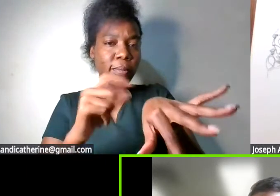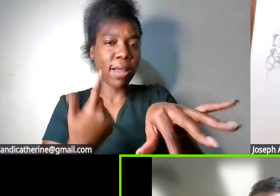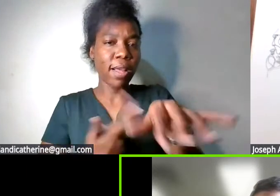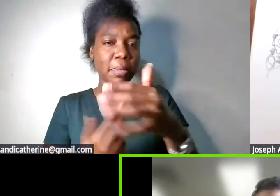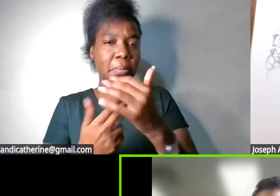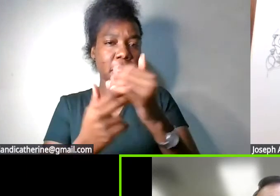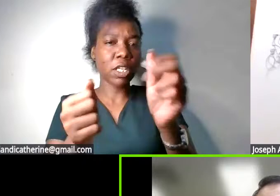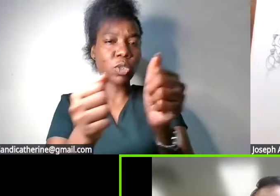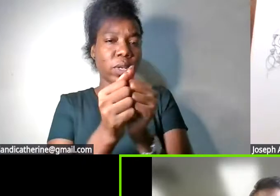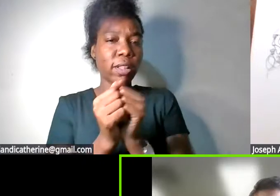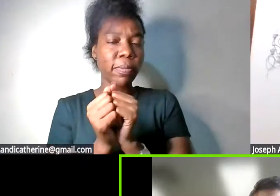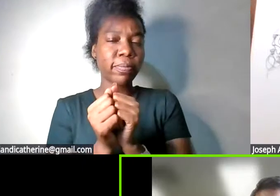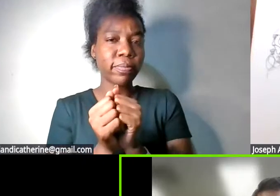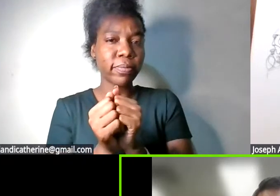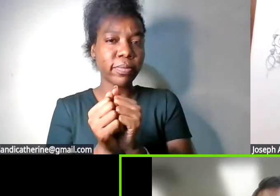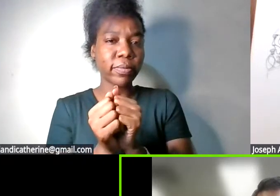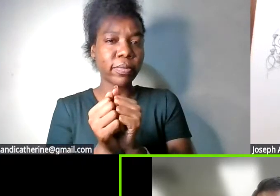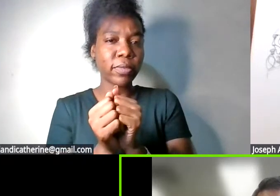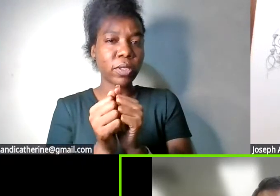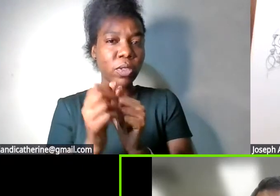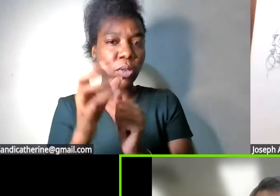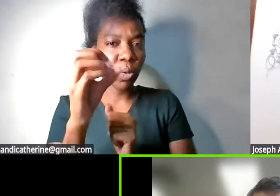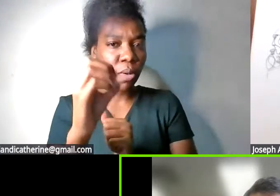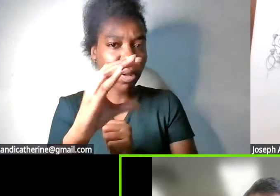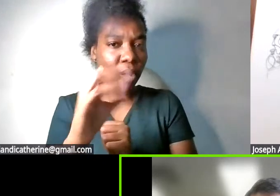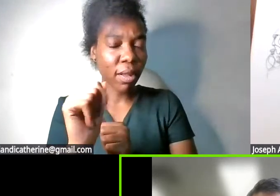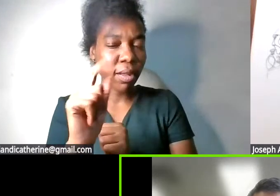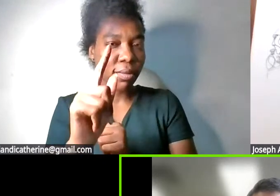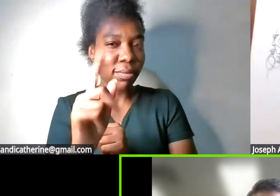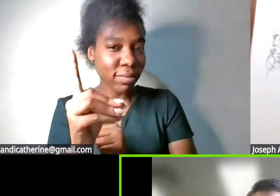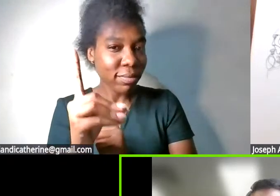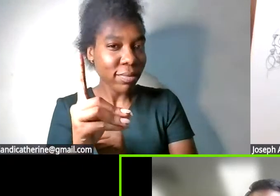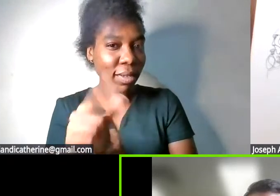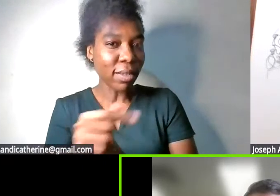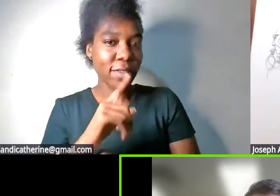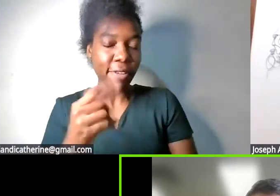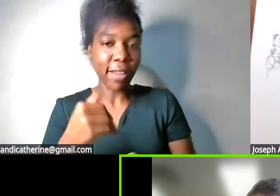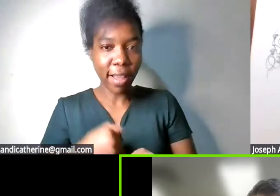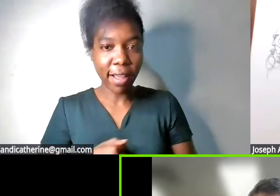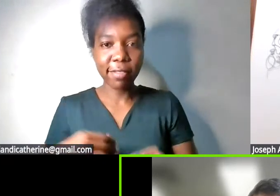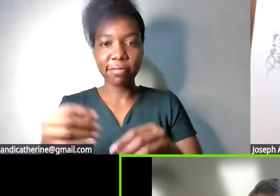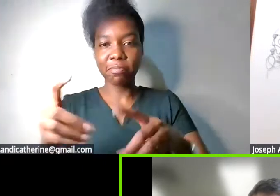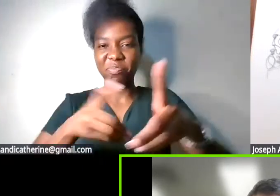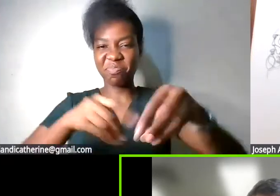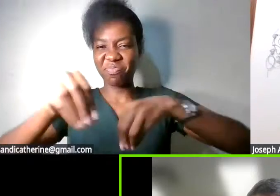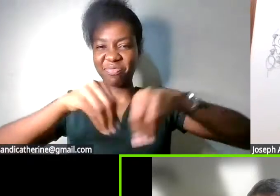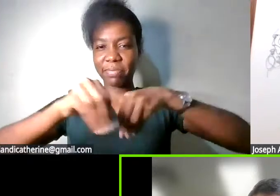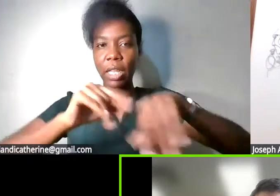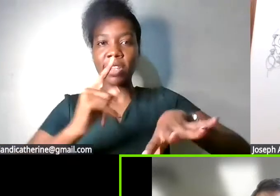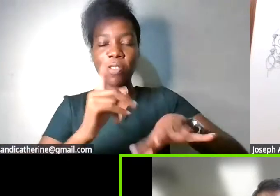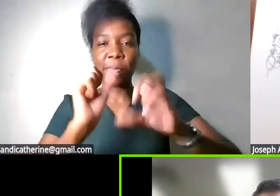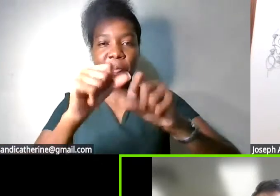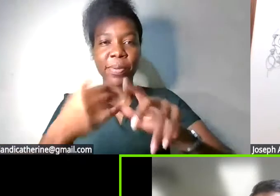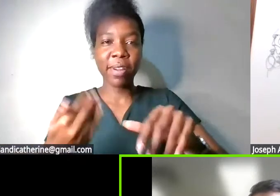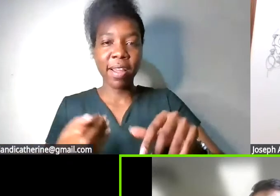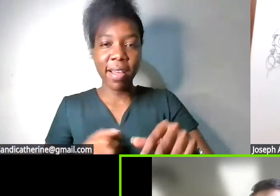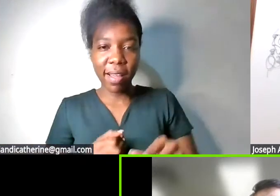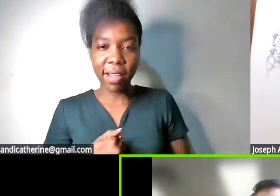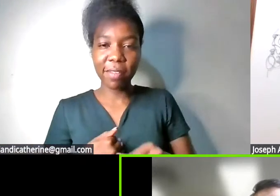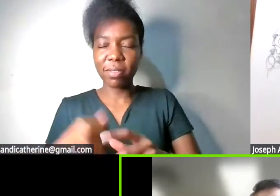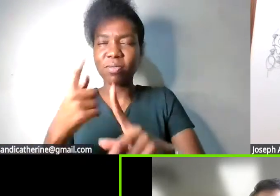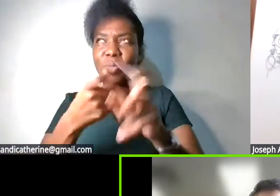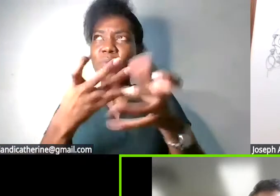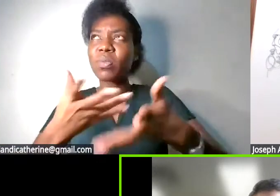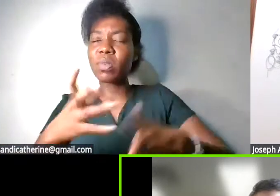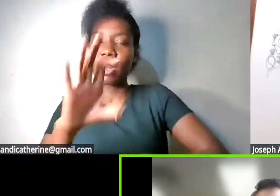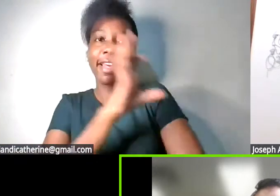the OCAD, Ontario Colleges of Art and Design, the #1 visual arts school in Canada. So for their program, it's a